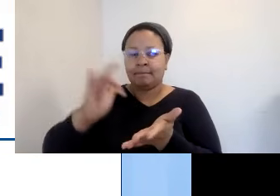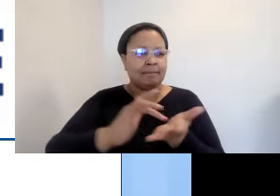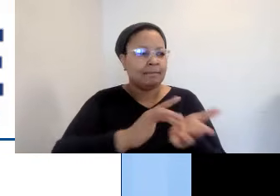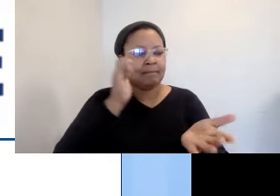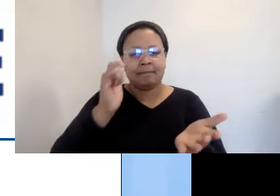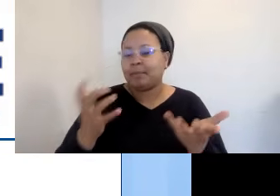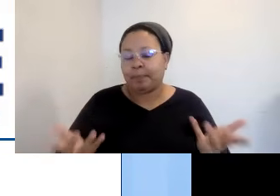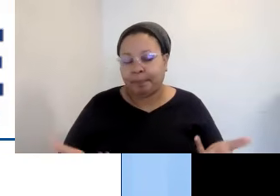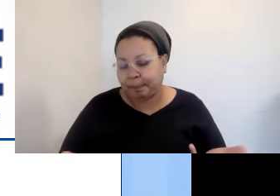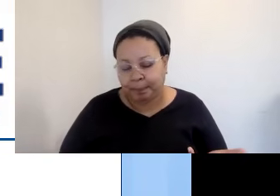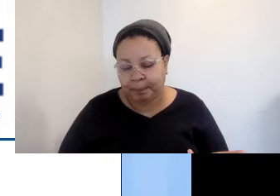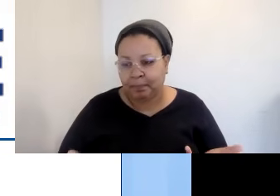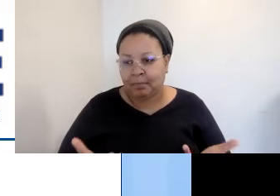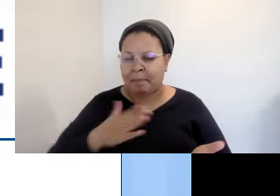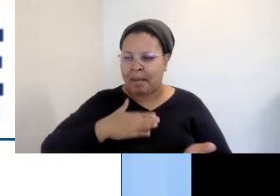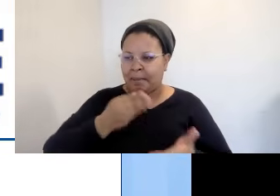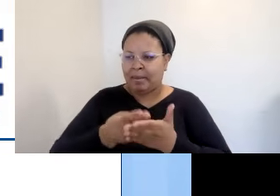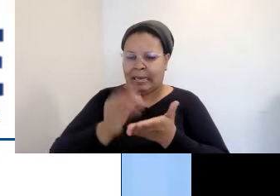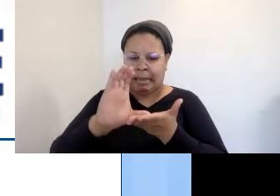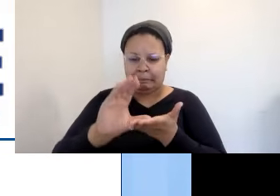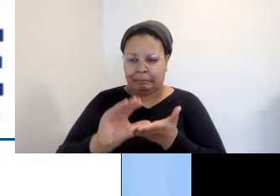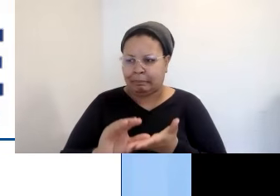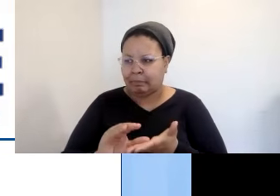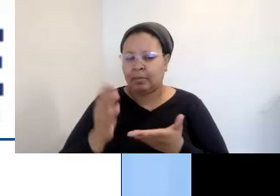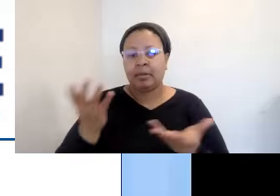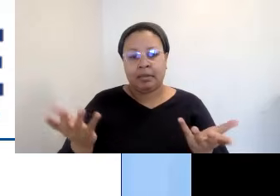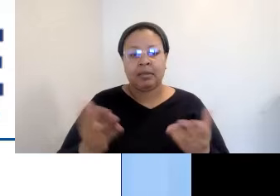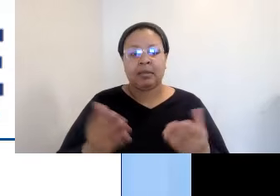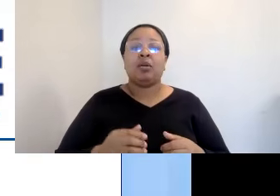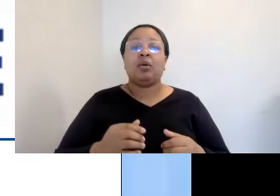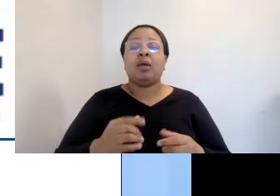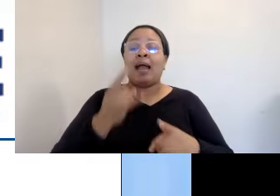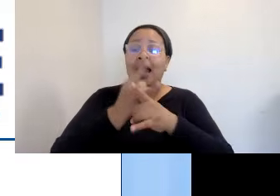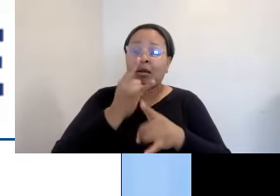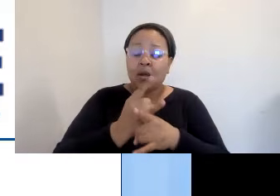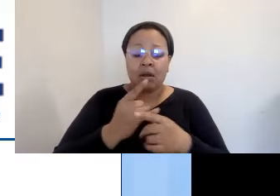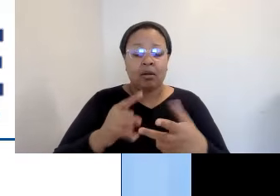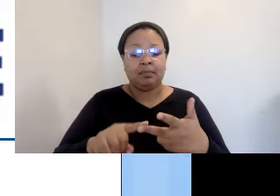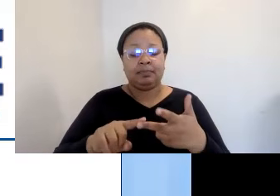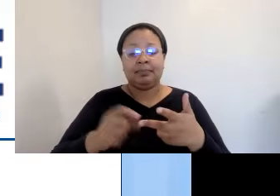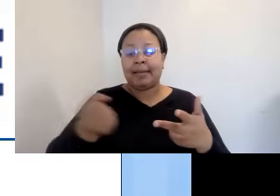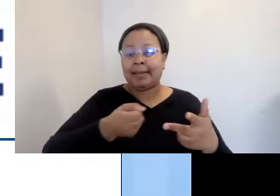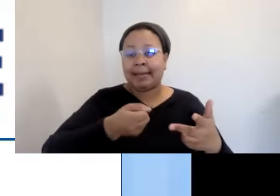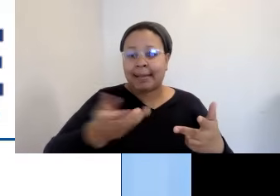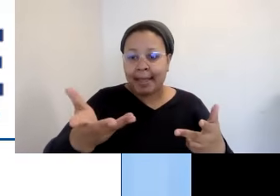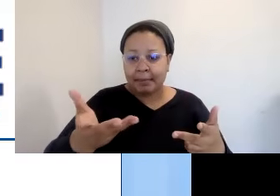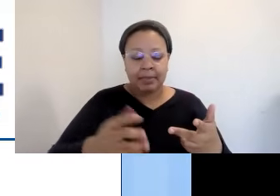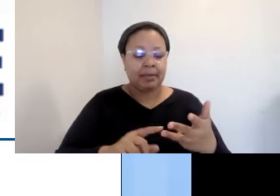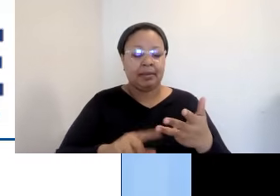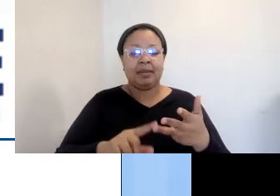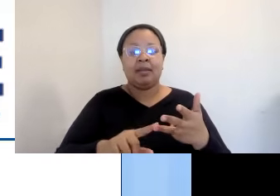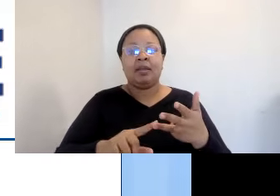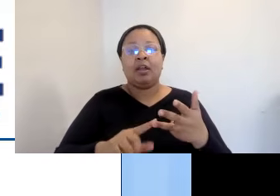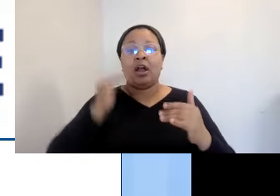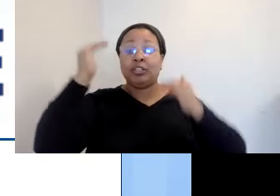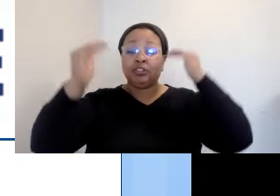cash gifts, alcohol, gambling, tobacco, and adult mature entertainment. I'll